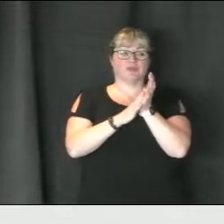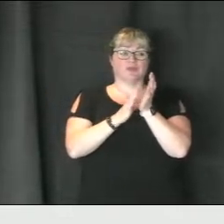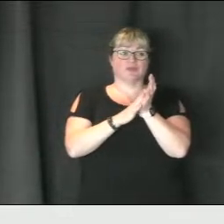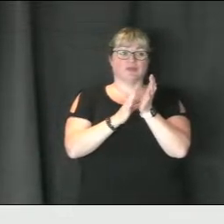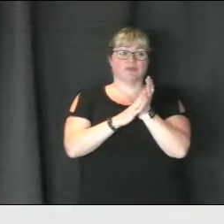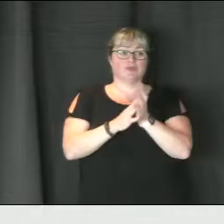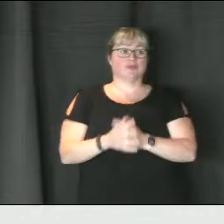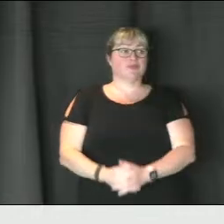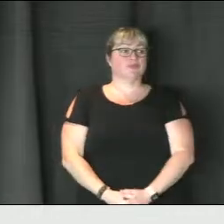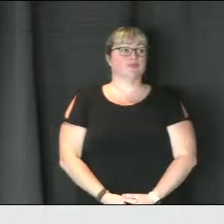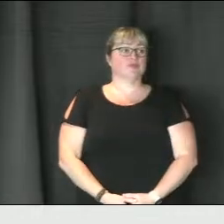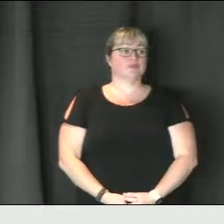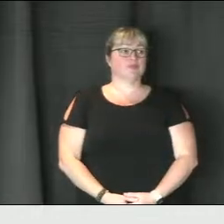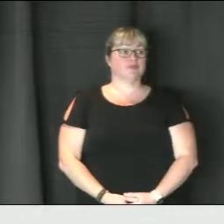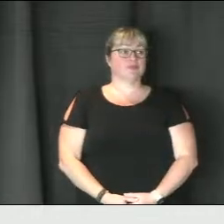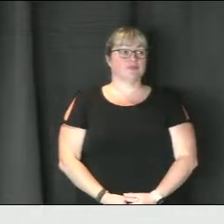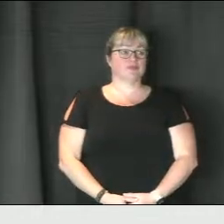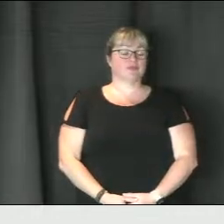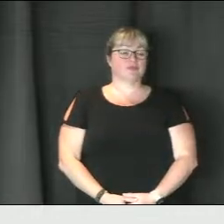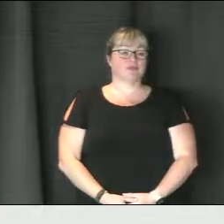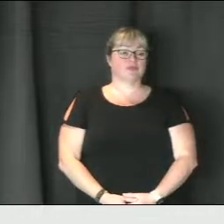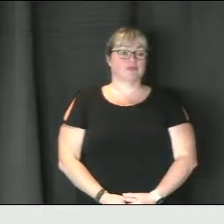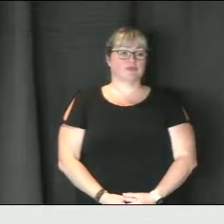How you doing?